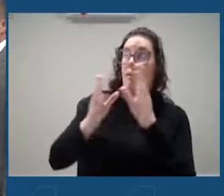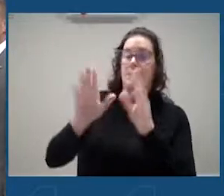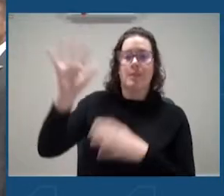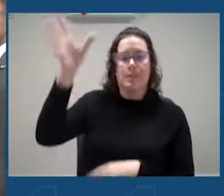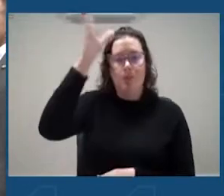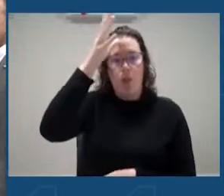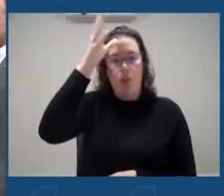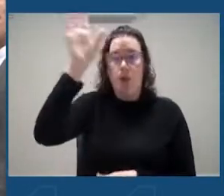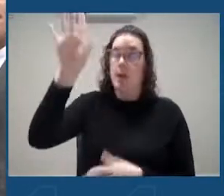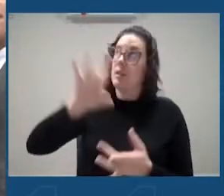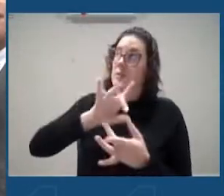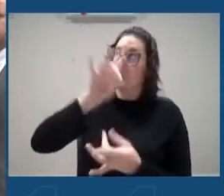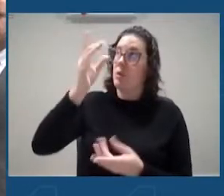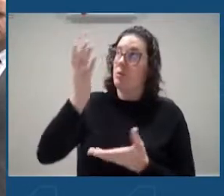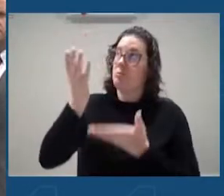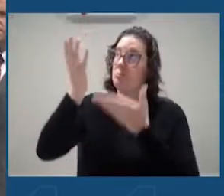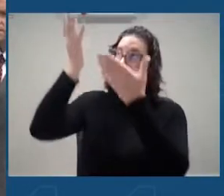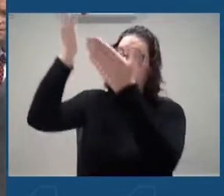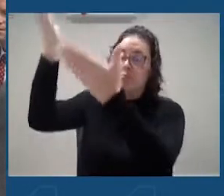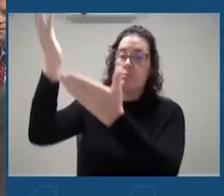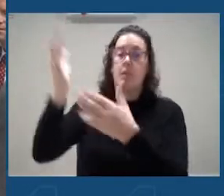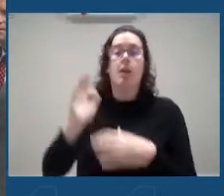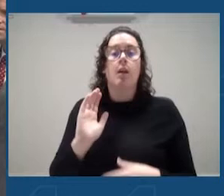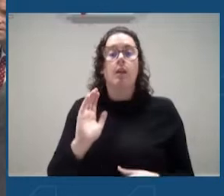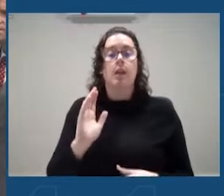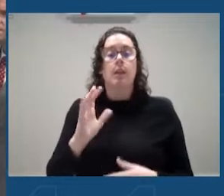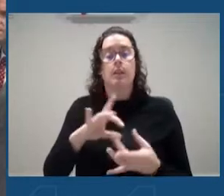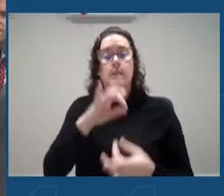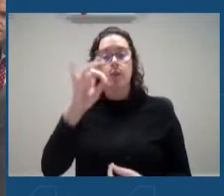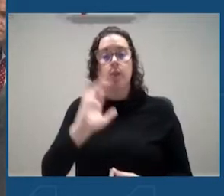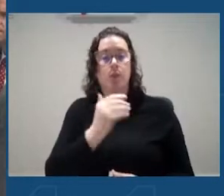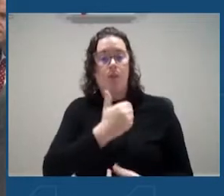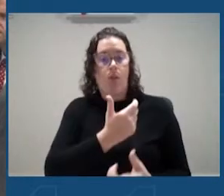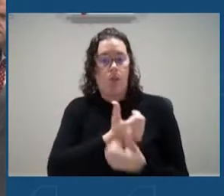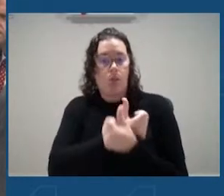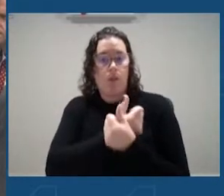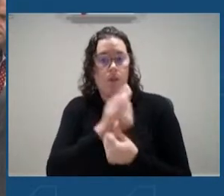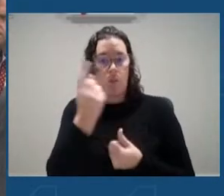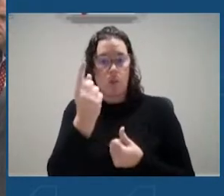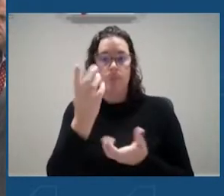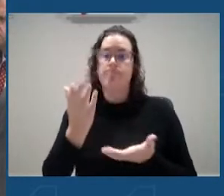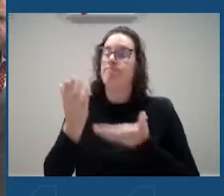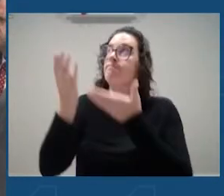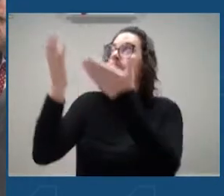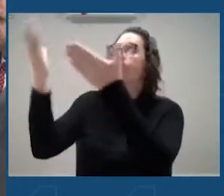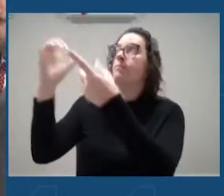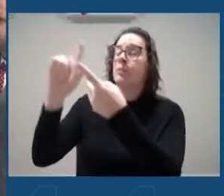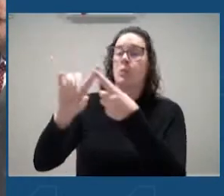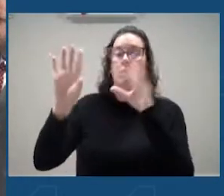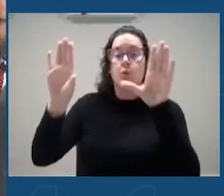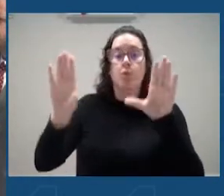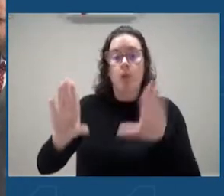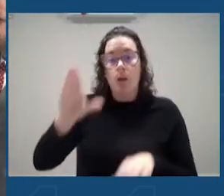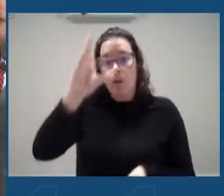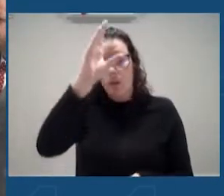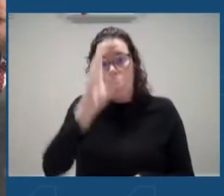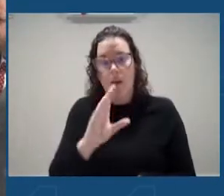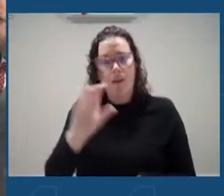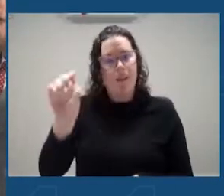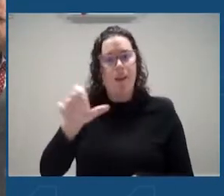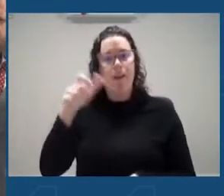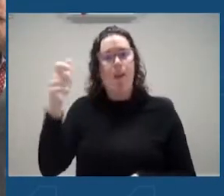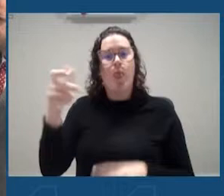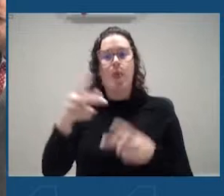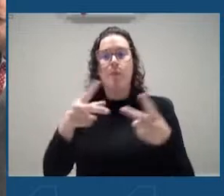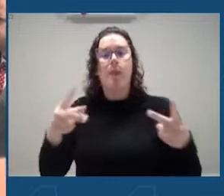and we commend the spirits of our loved ones into the hands of a great God and another dimension where they're going